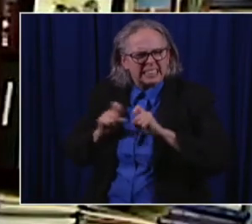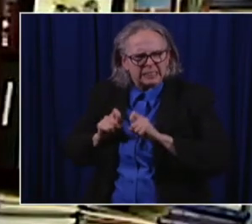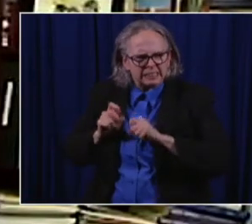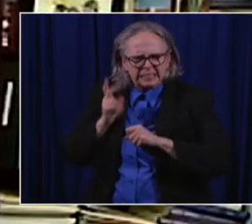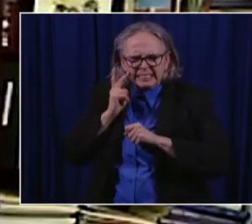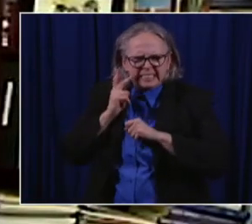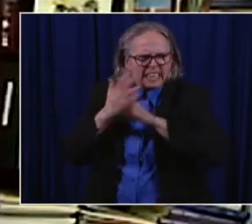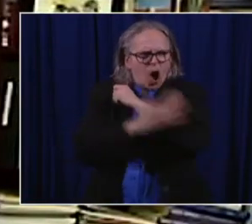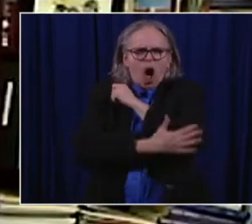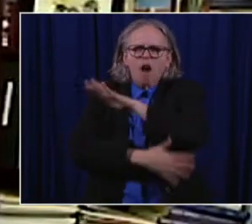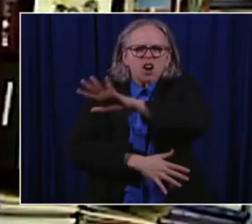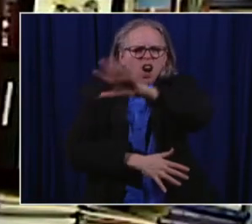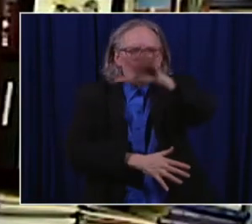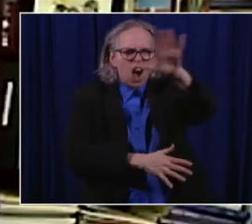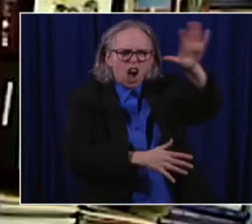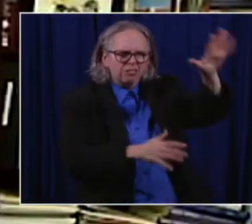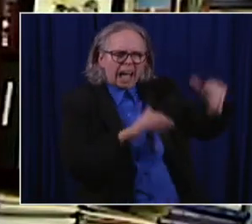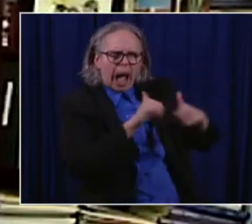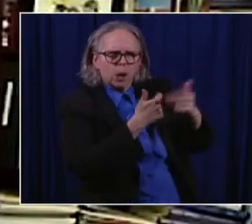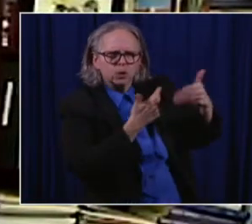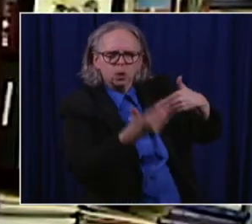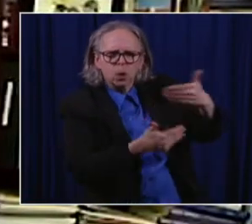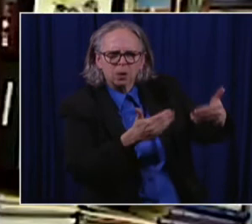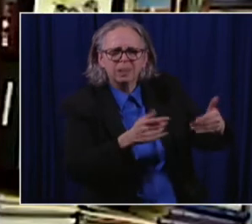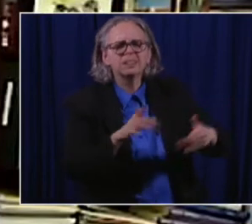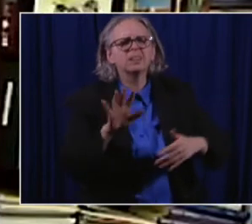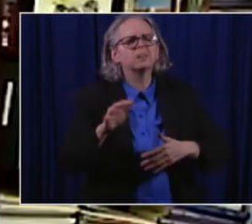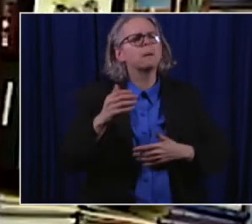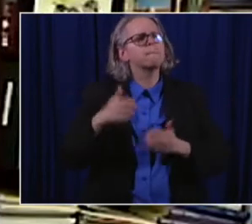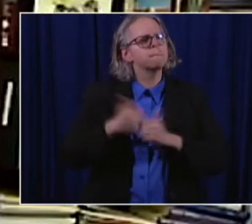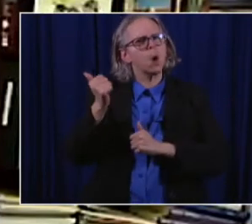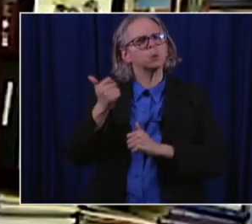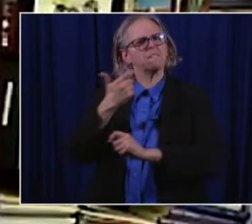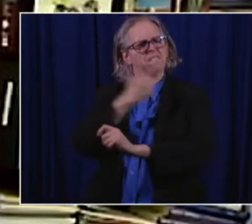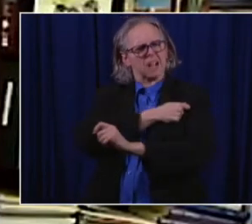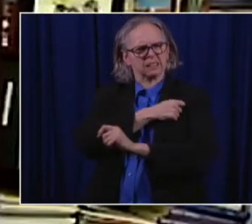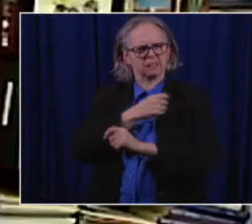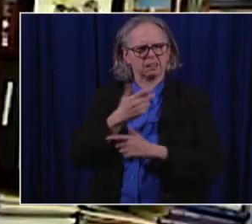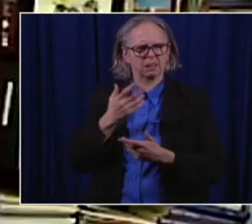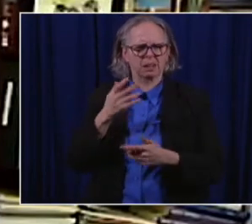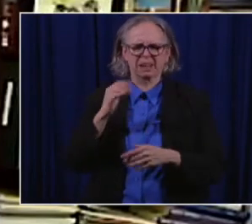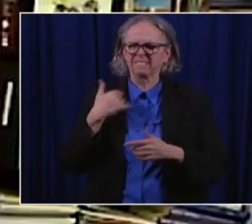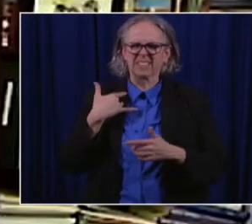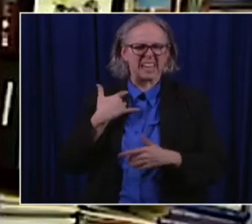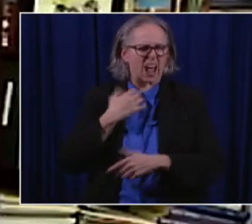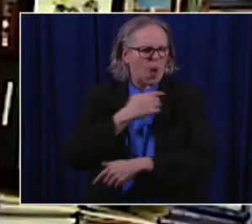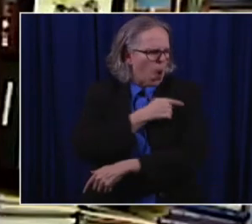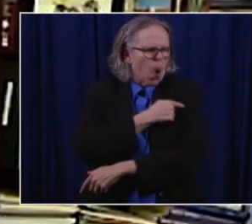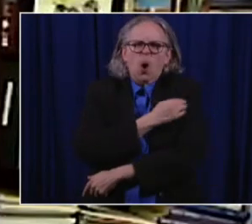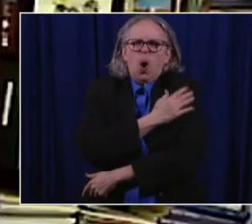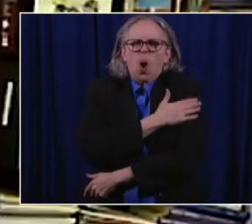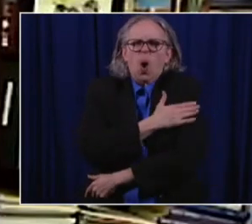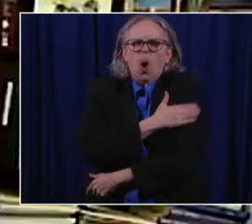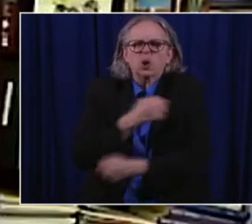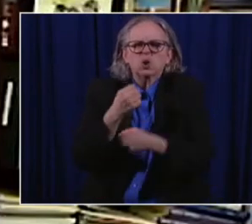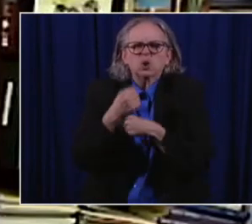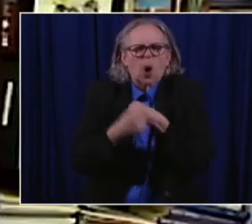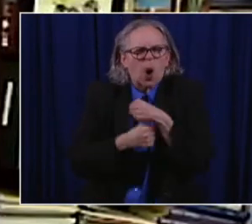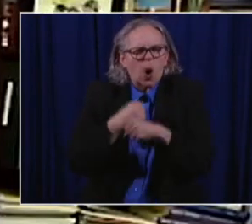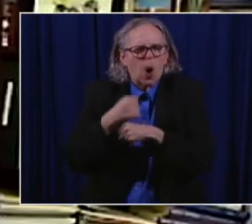certainly, like most vaccines, you can get a little bit of pain at the injection site. Some people get some aches and pains for a day